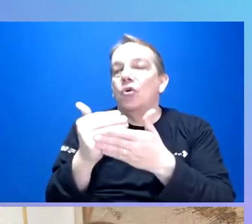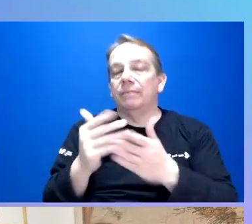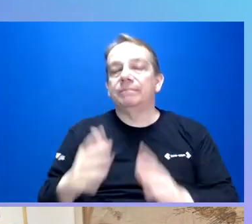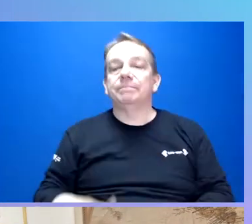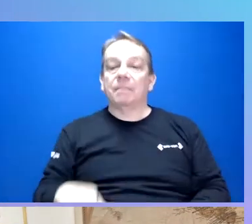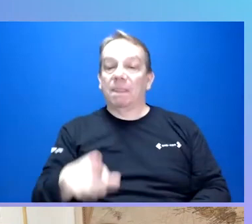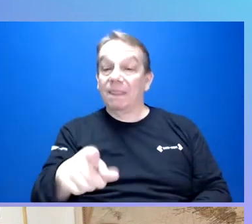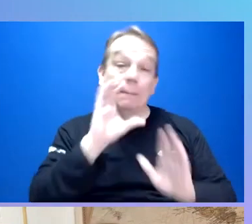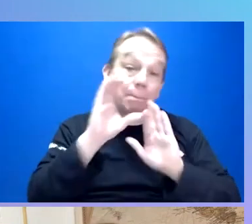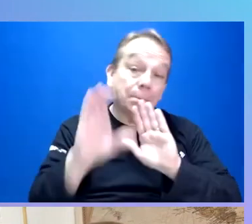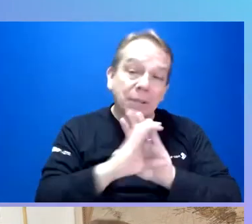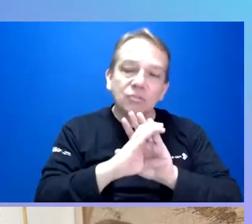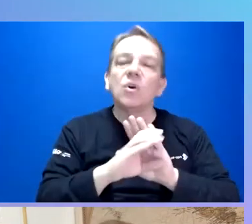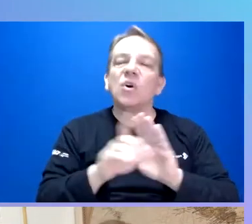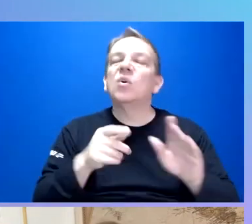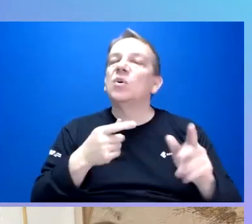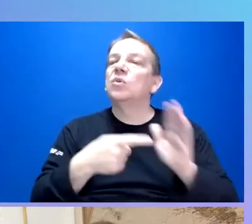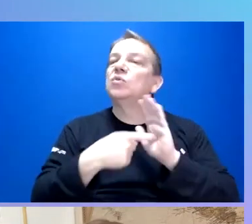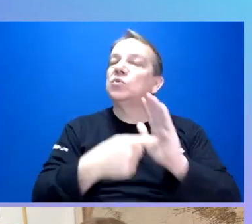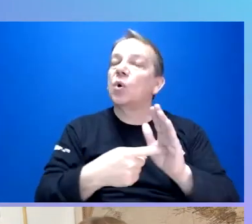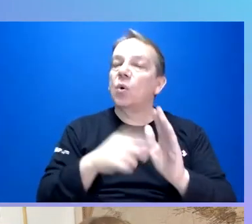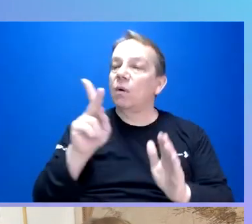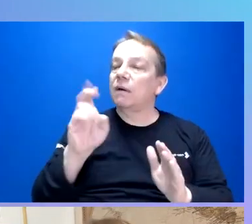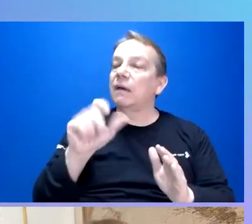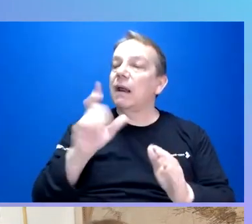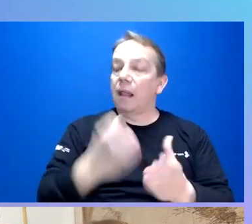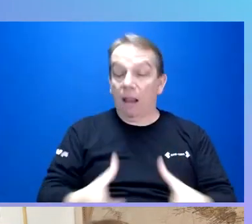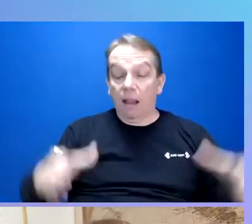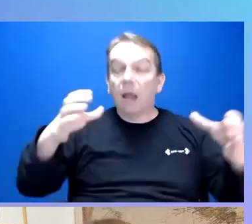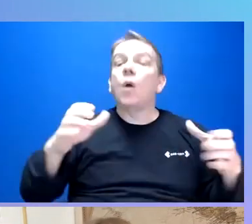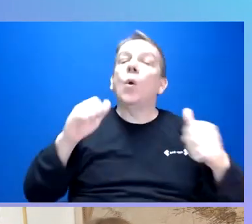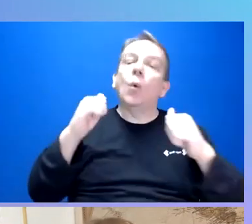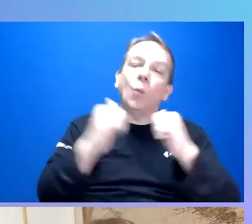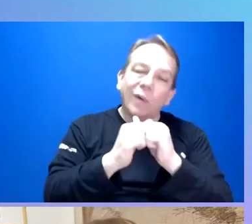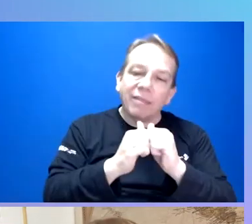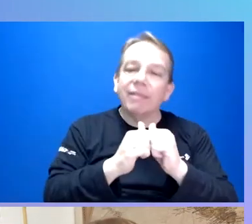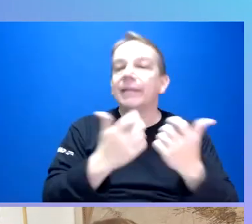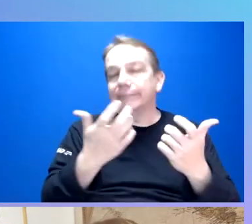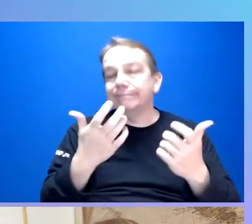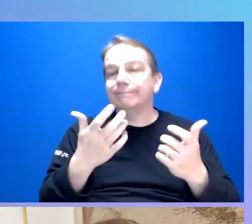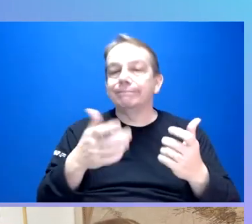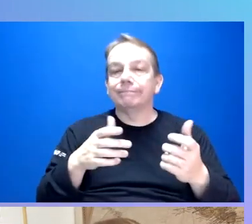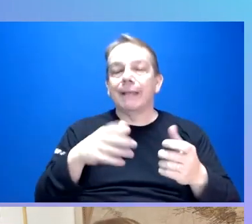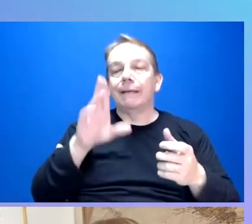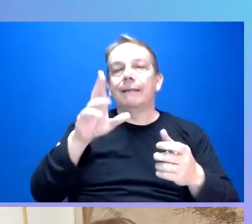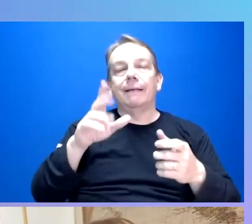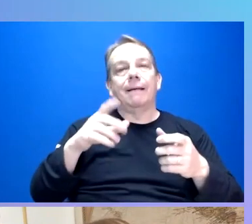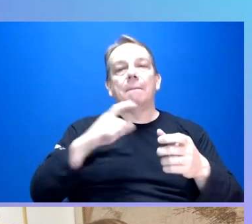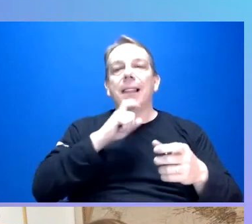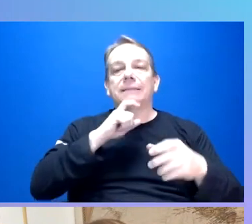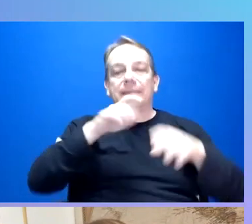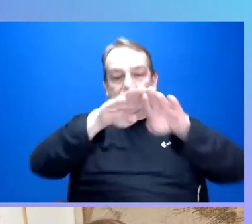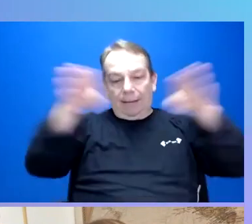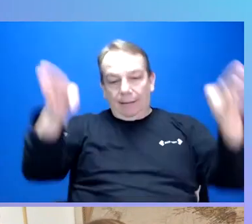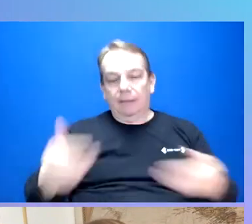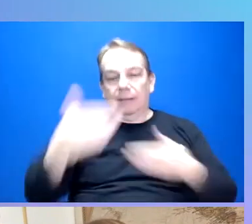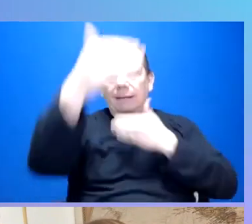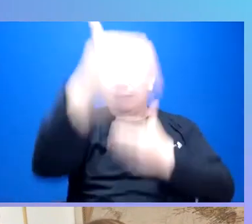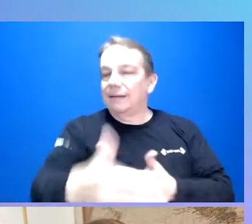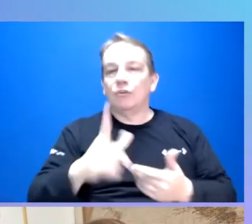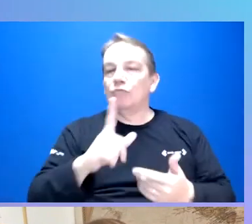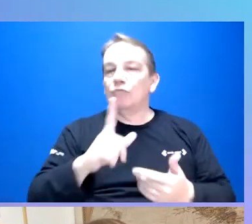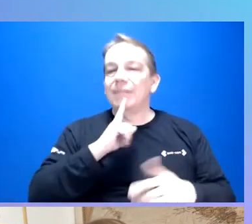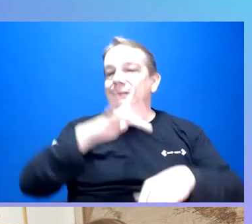kettle behind acrylic with just the handle exposed and then a small slot to reach in and touch the cast iron.